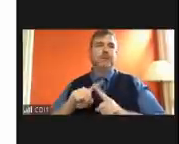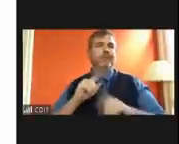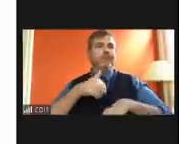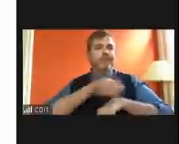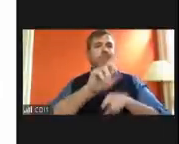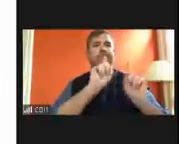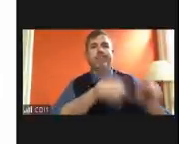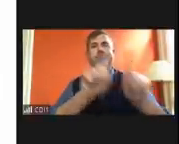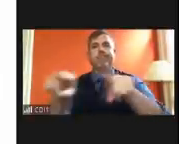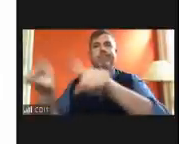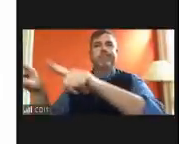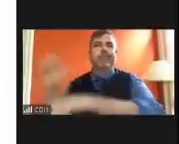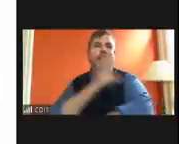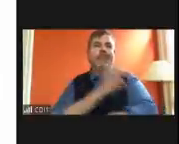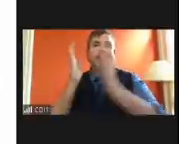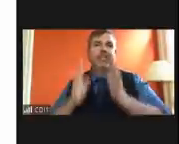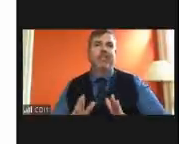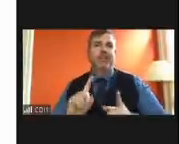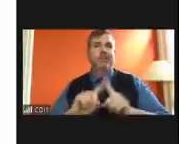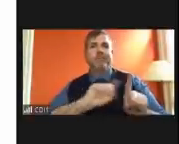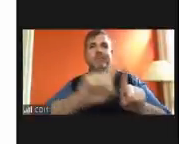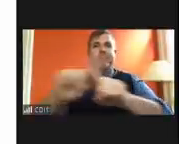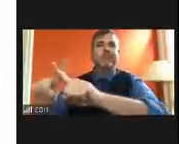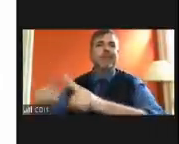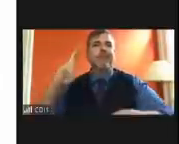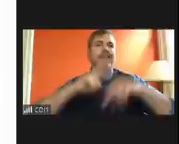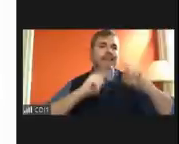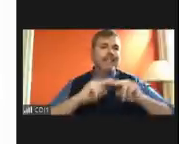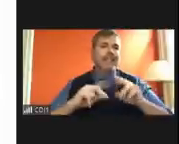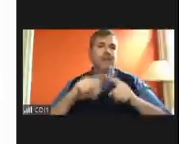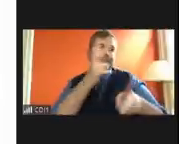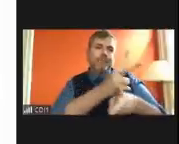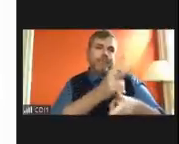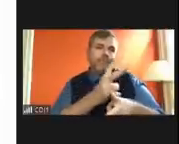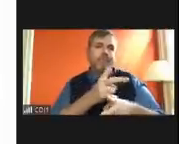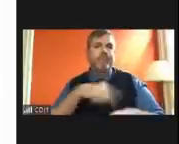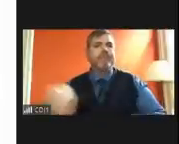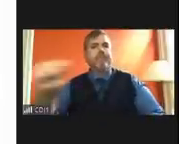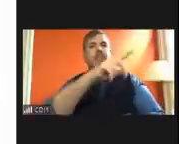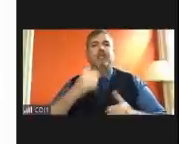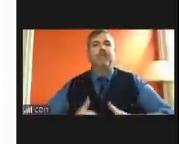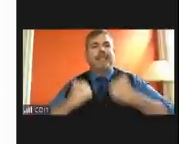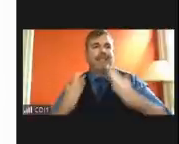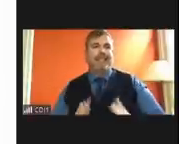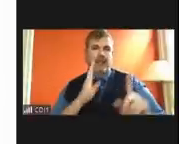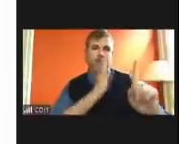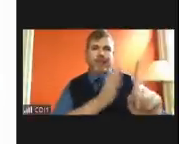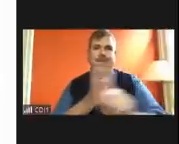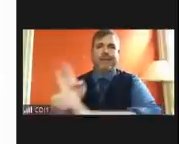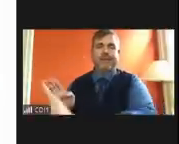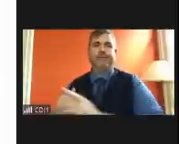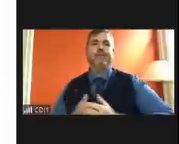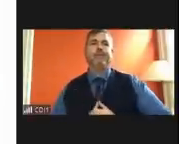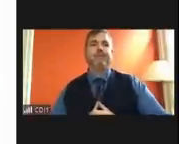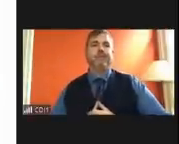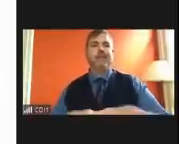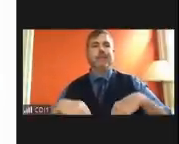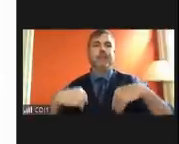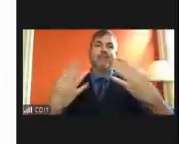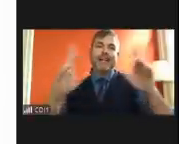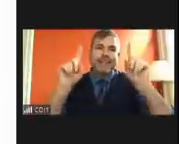to these residents directly, provide testing, but also to send out support teams for